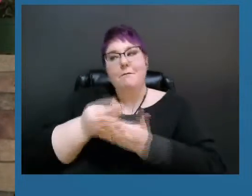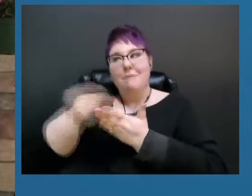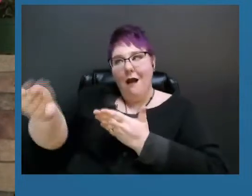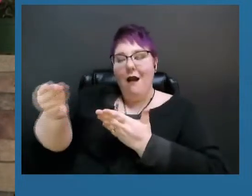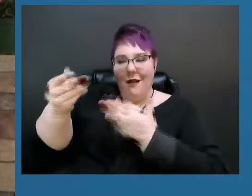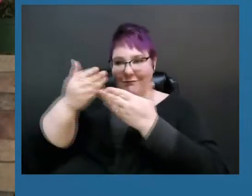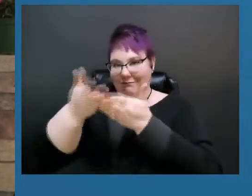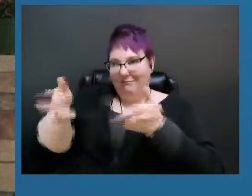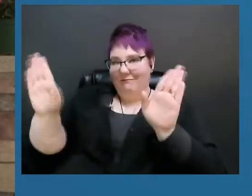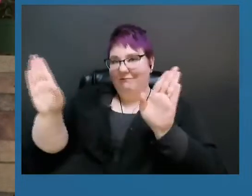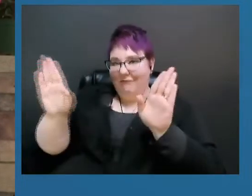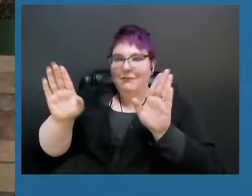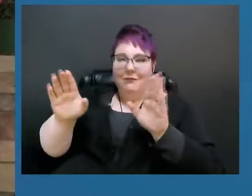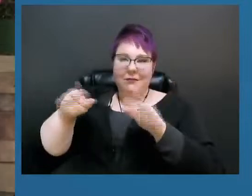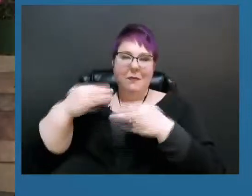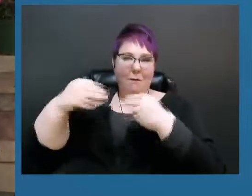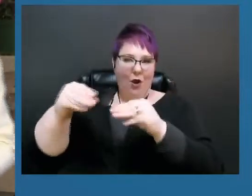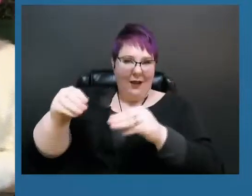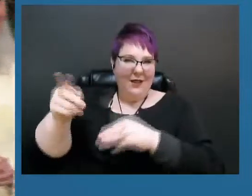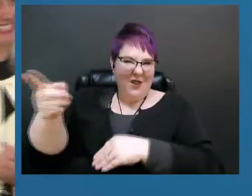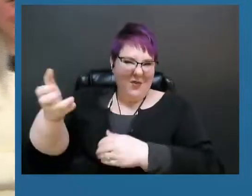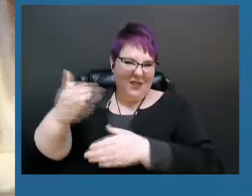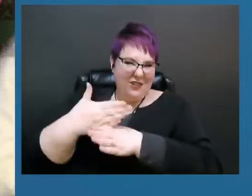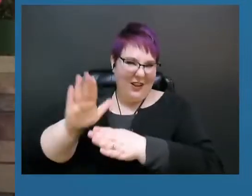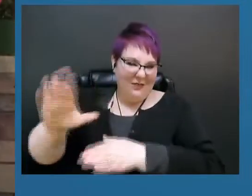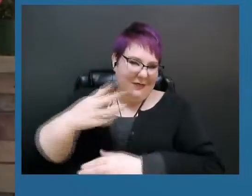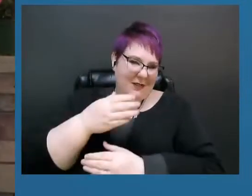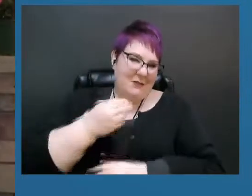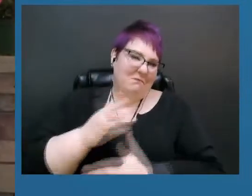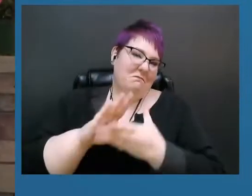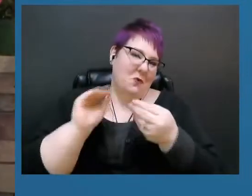he's going to share his story. So.